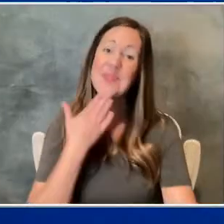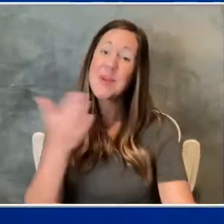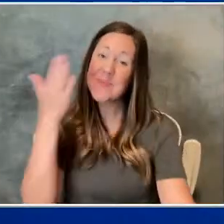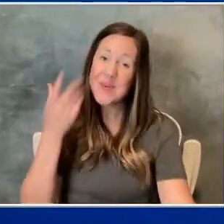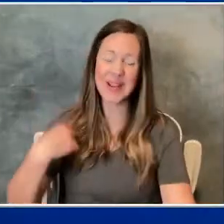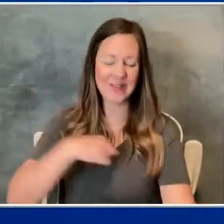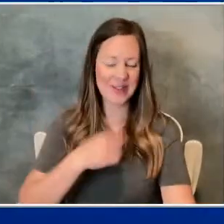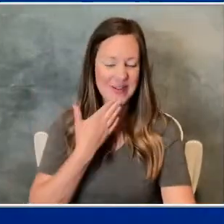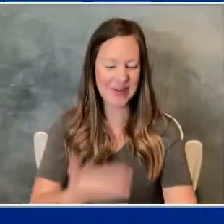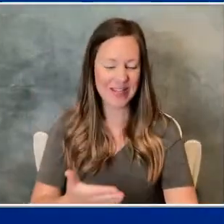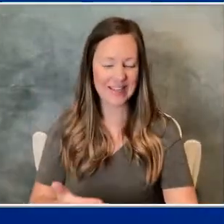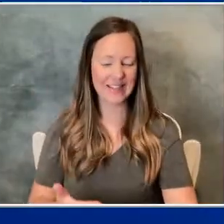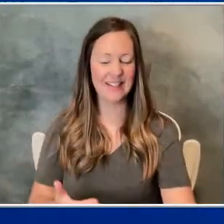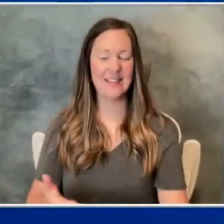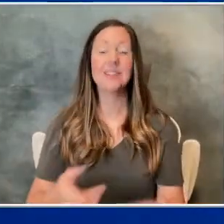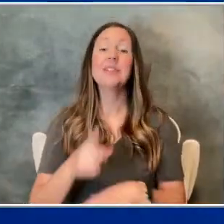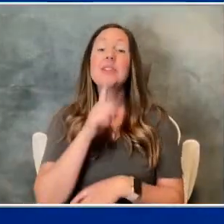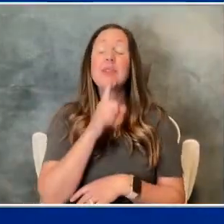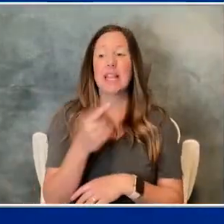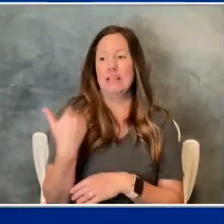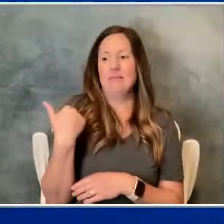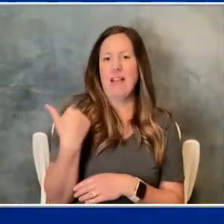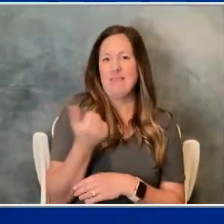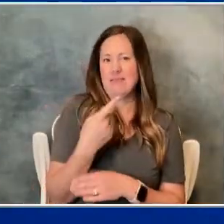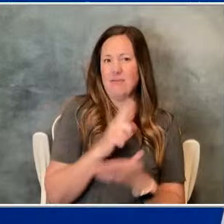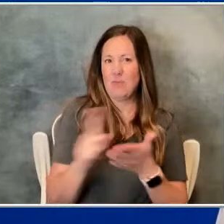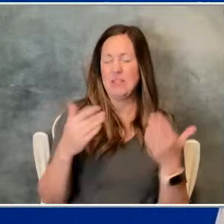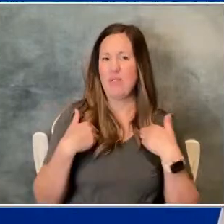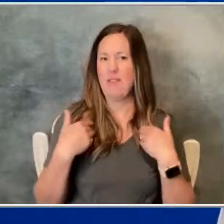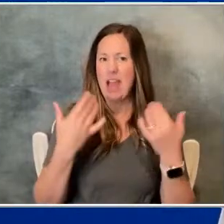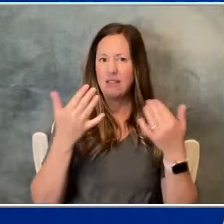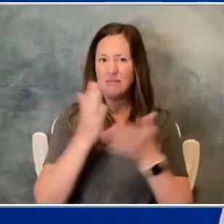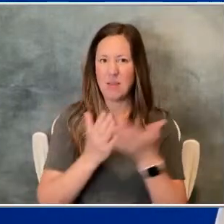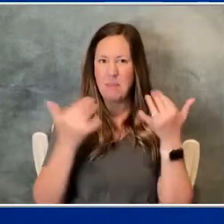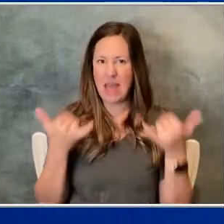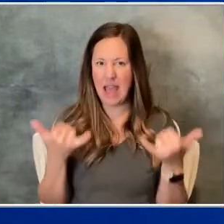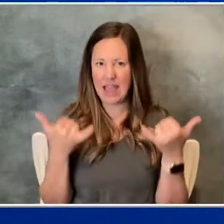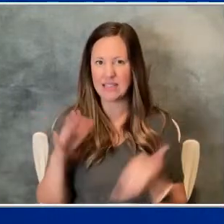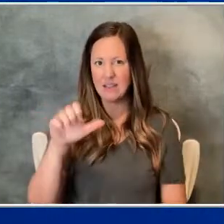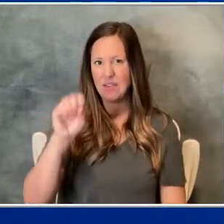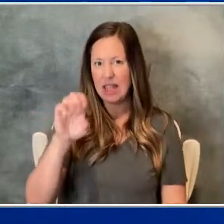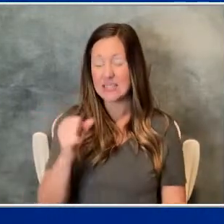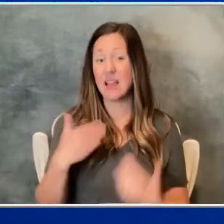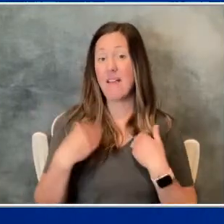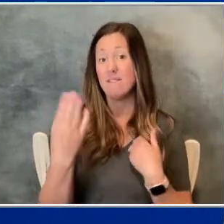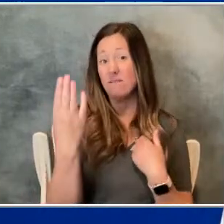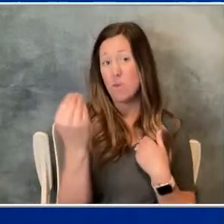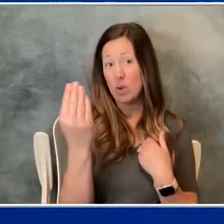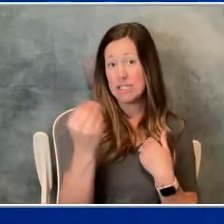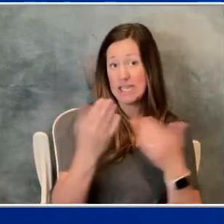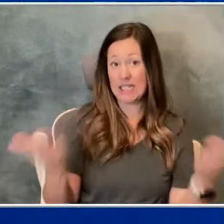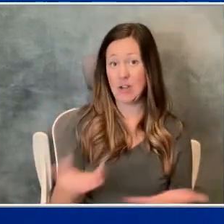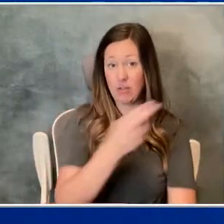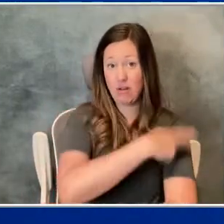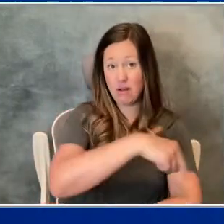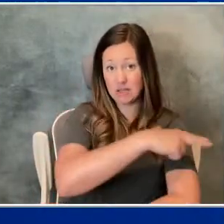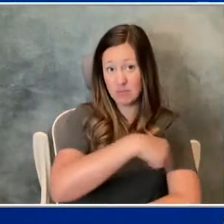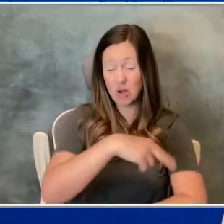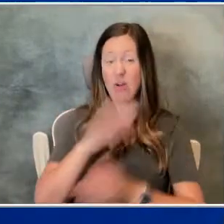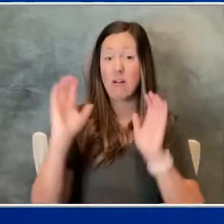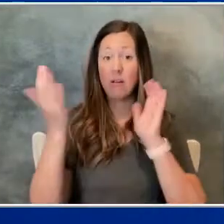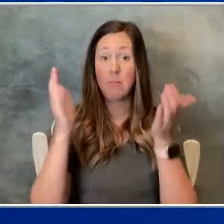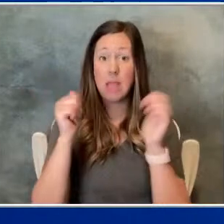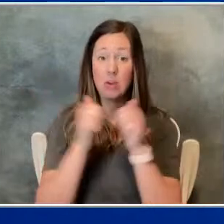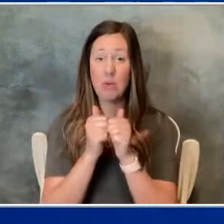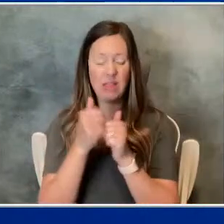couple weeks as far as our active cases here in the hospital. We have 14 active cases here at the hospital, as compared to, I